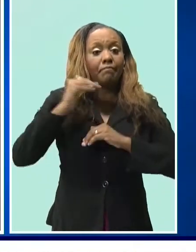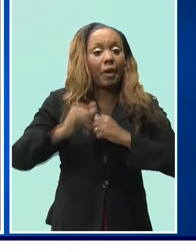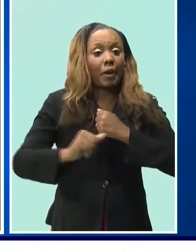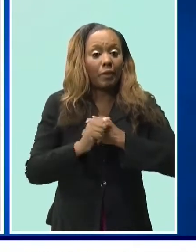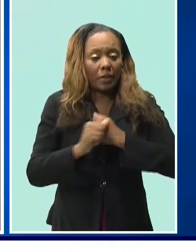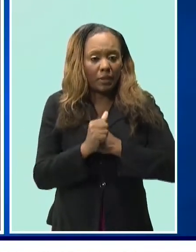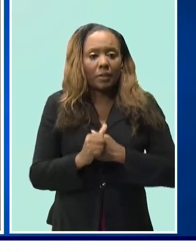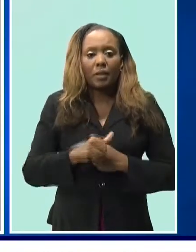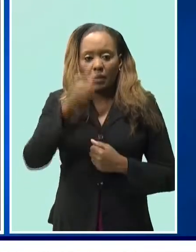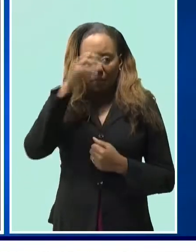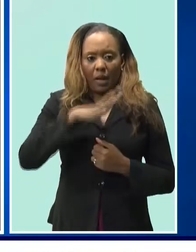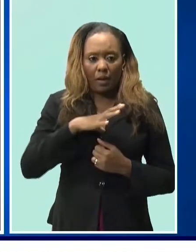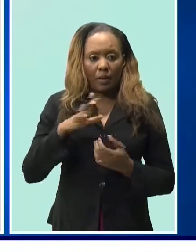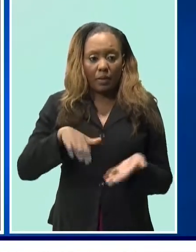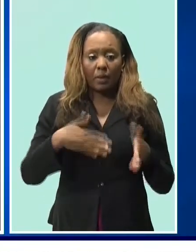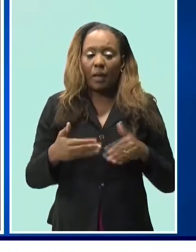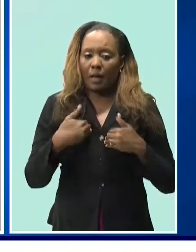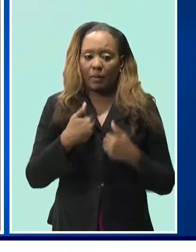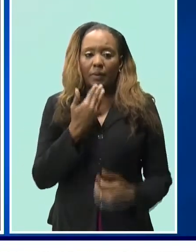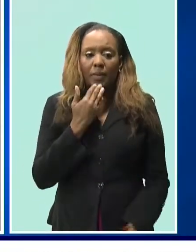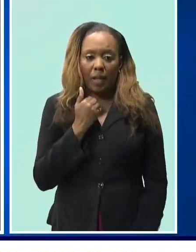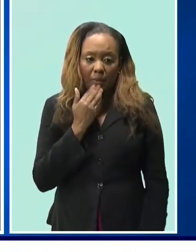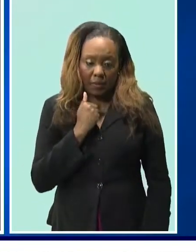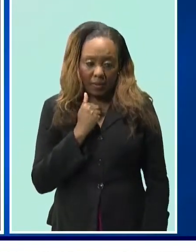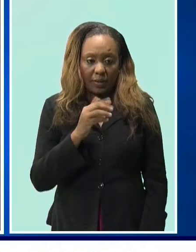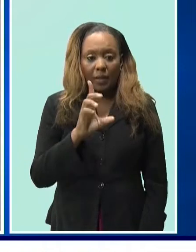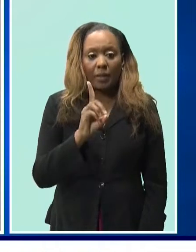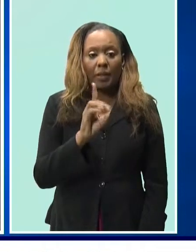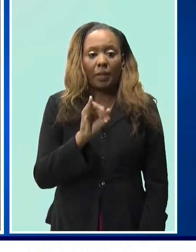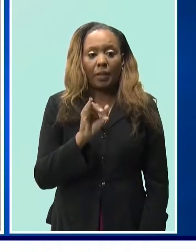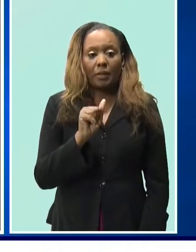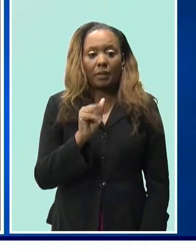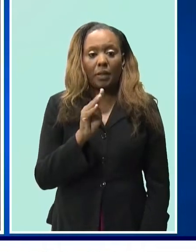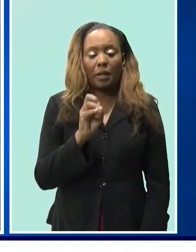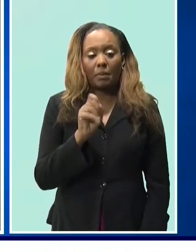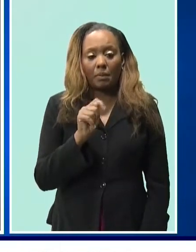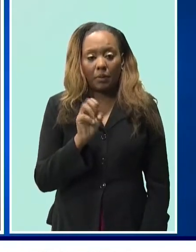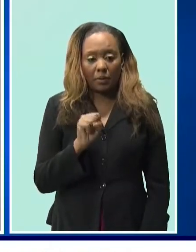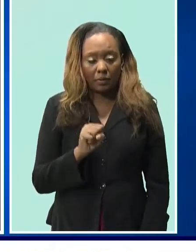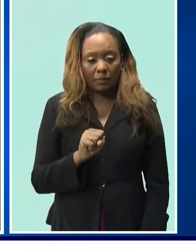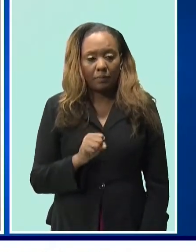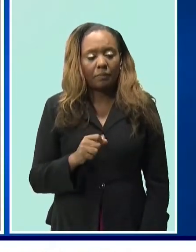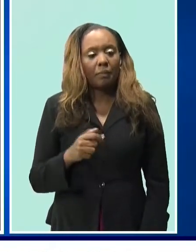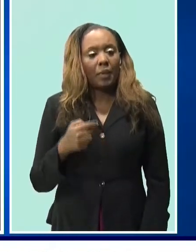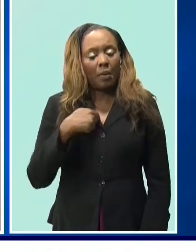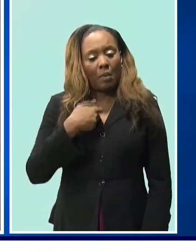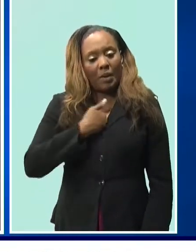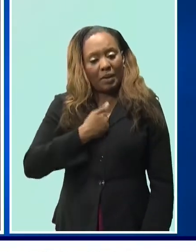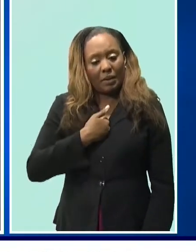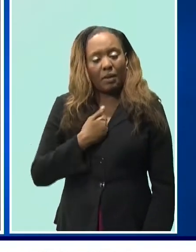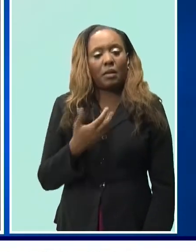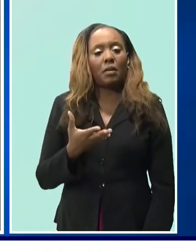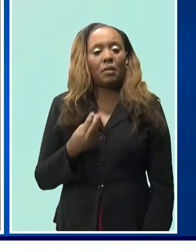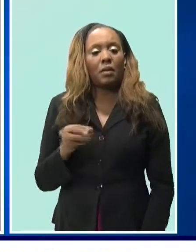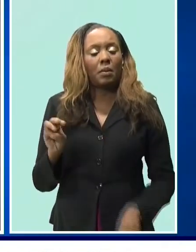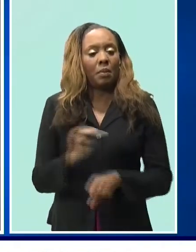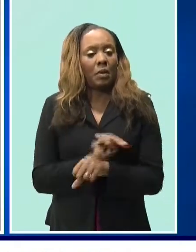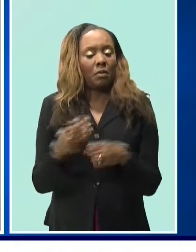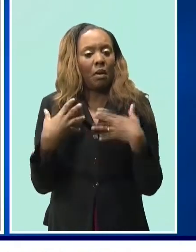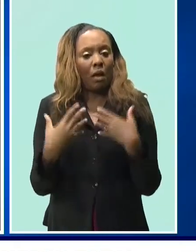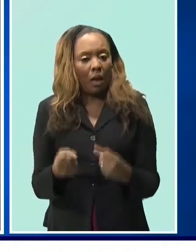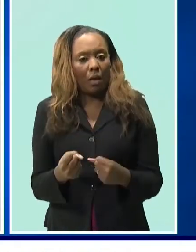have diabetes. I would like to take the opportunity on behalf of the Ministry of Health and Wellness and the wider government of